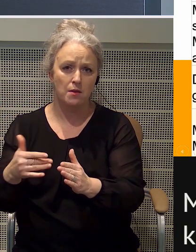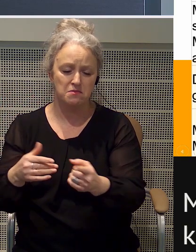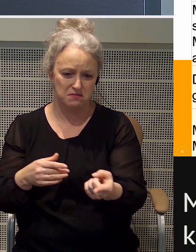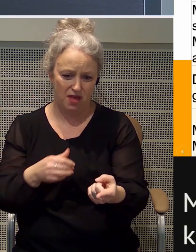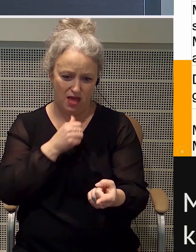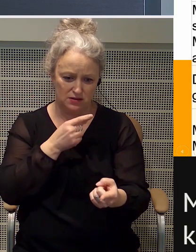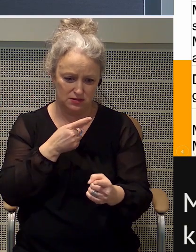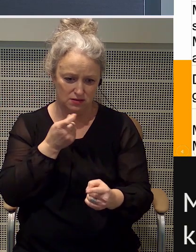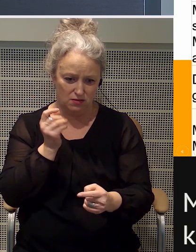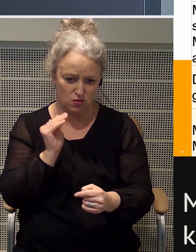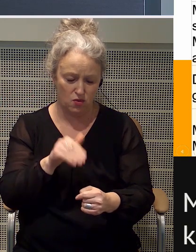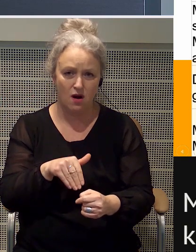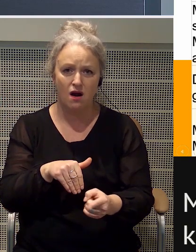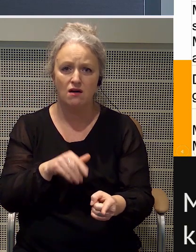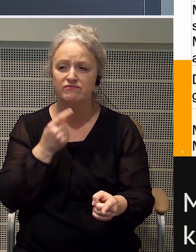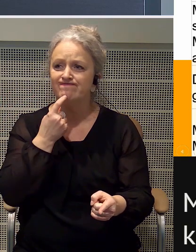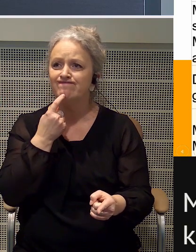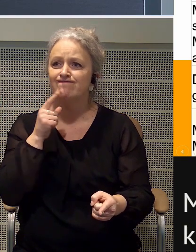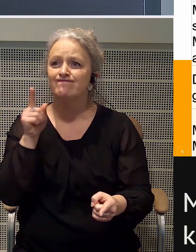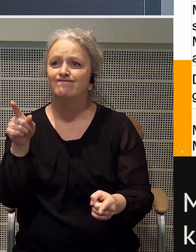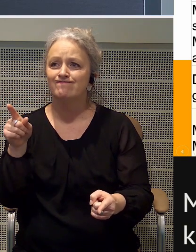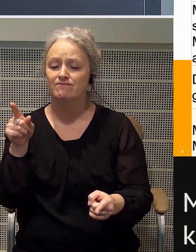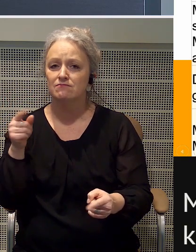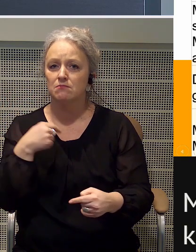the price is much higher.